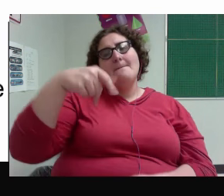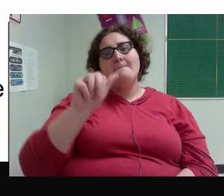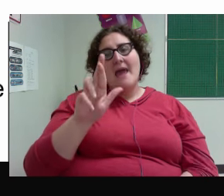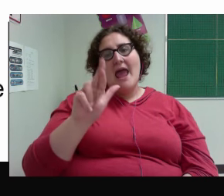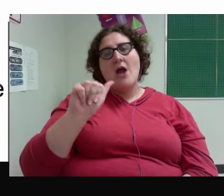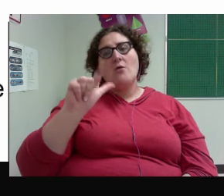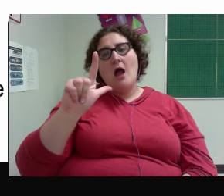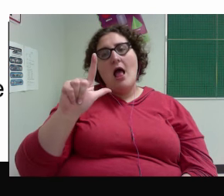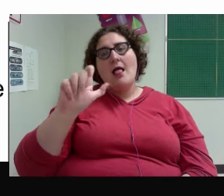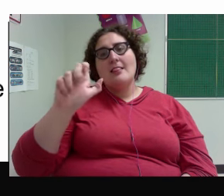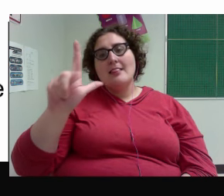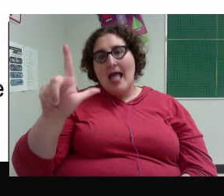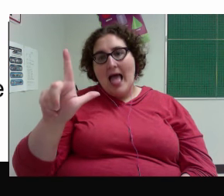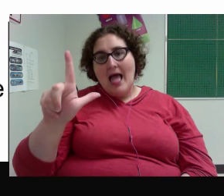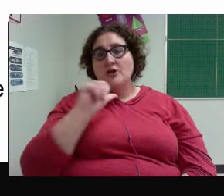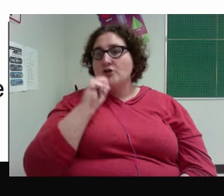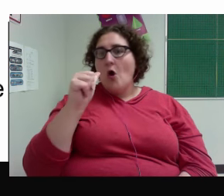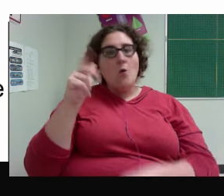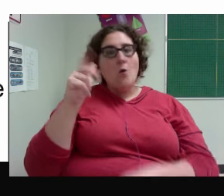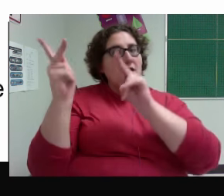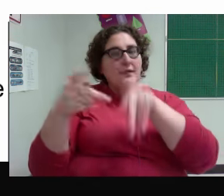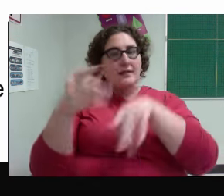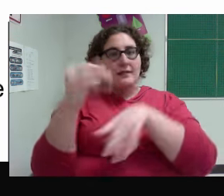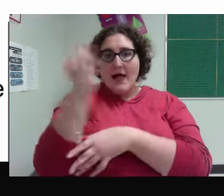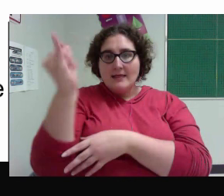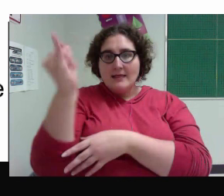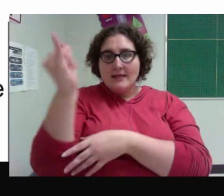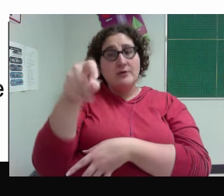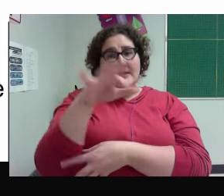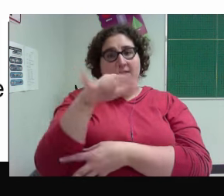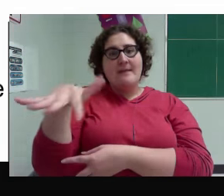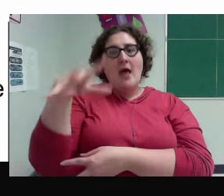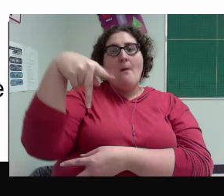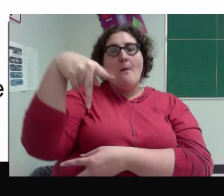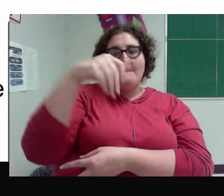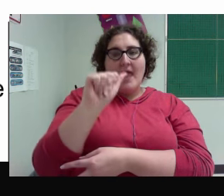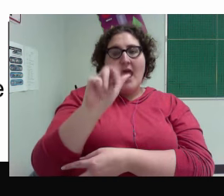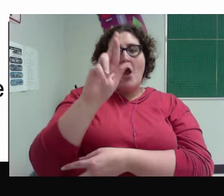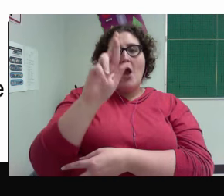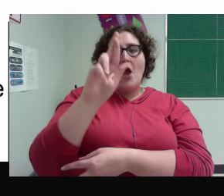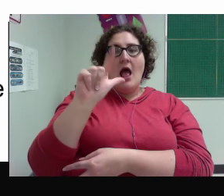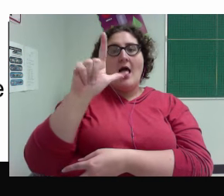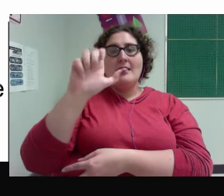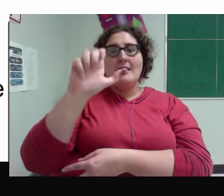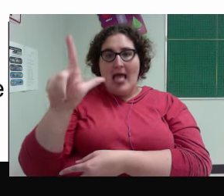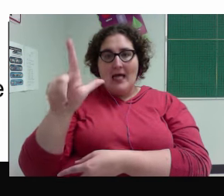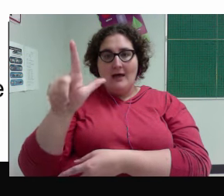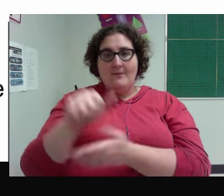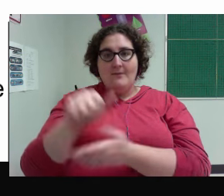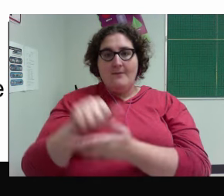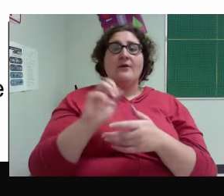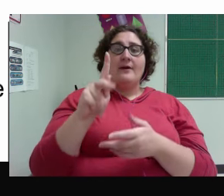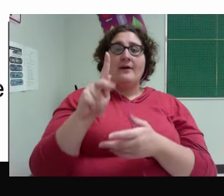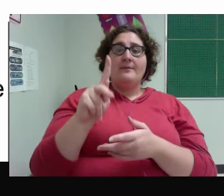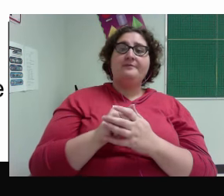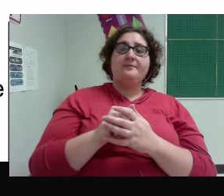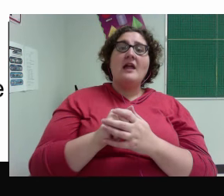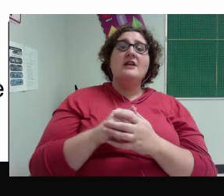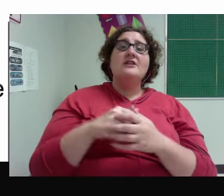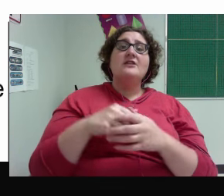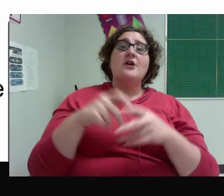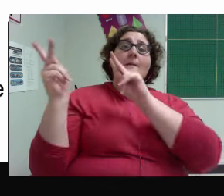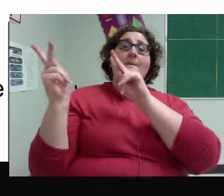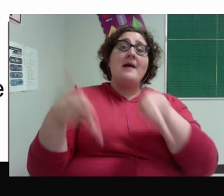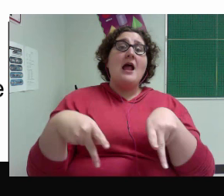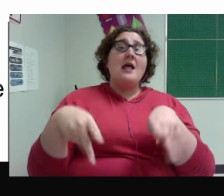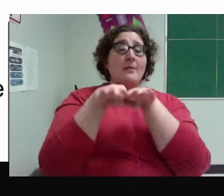filled in the notes and we're listening to it. It says, what is a pair of parallel planes? So now we're looking for parallel